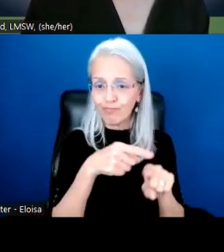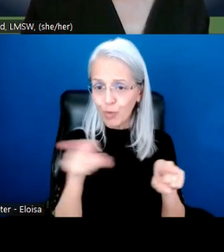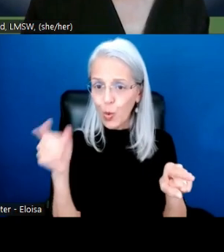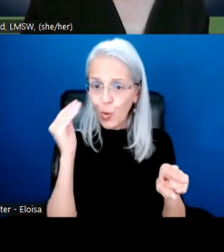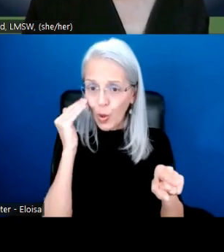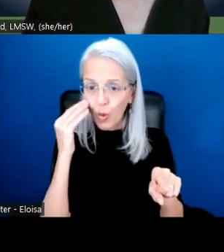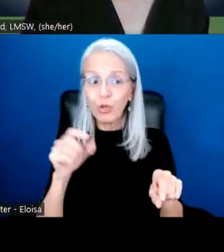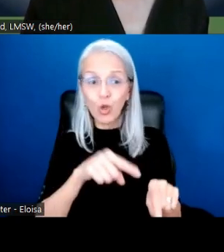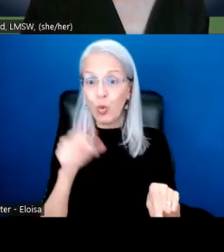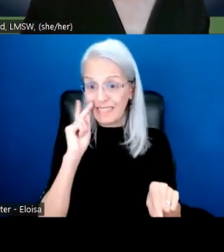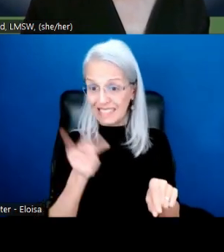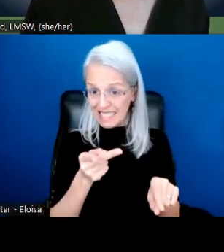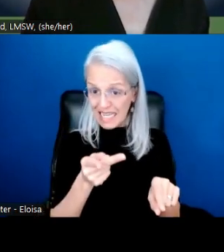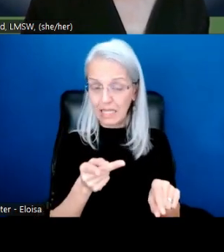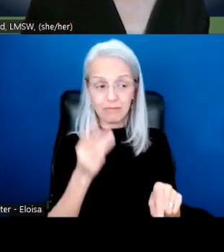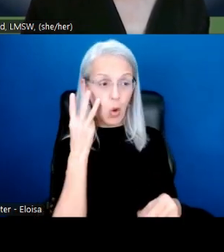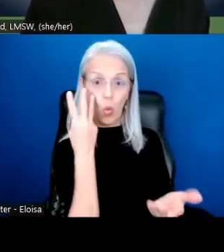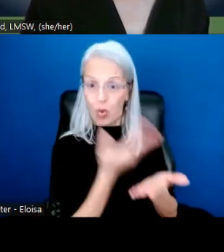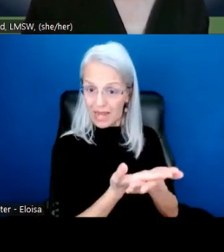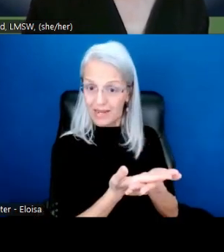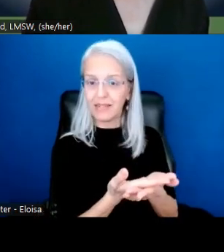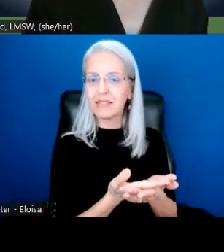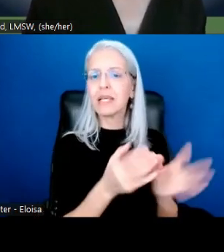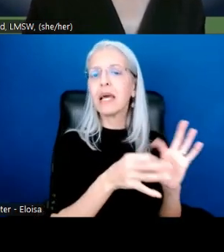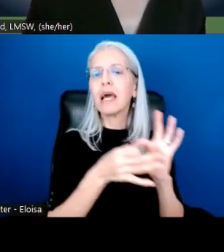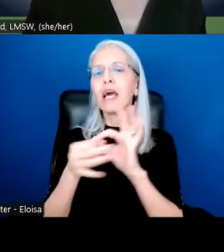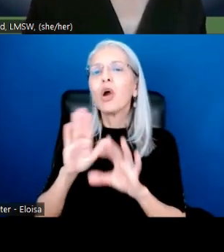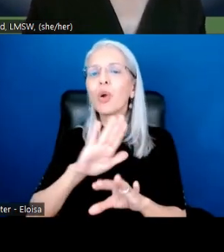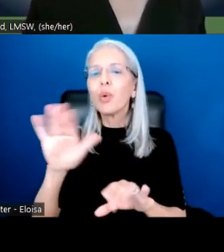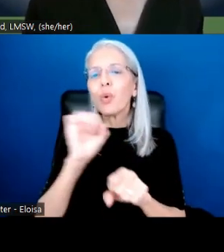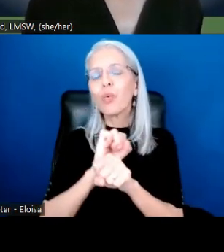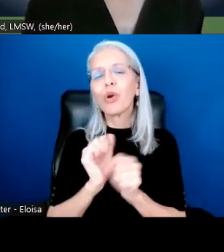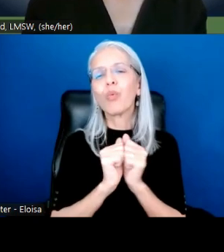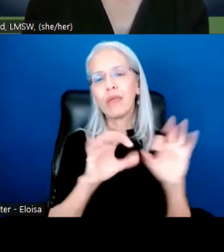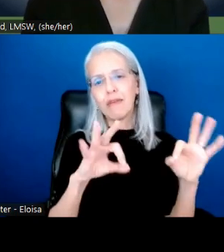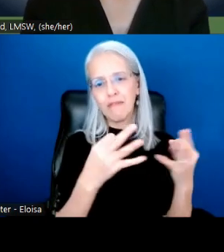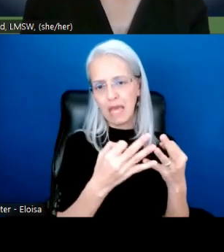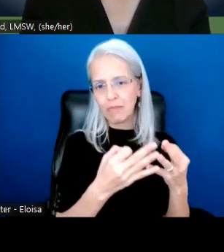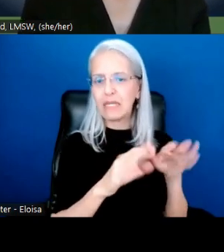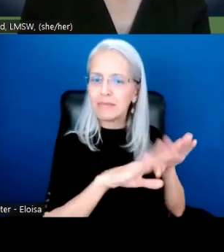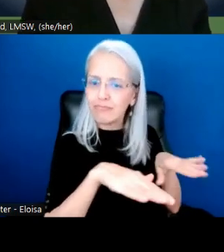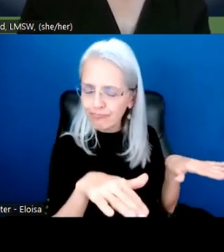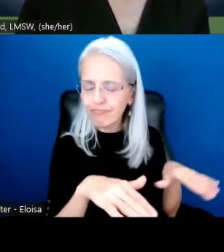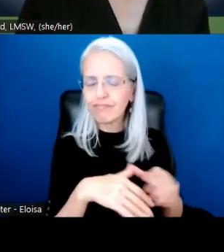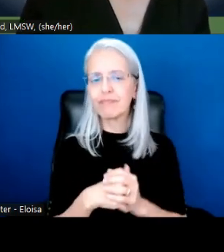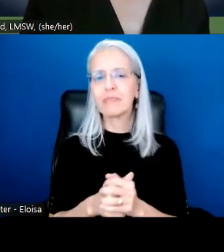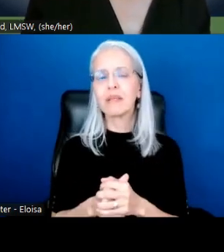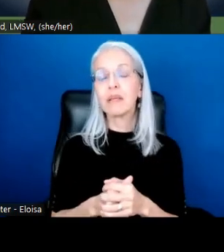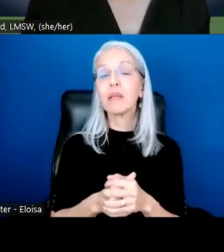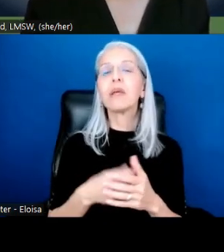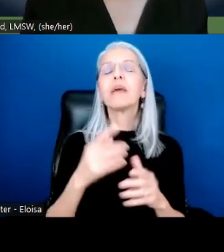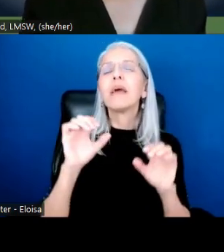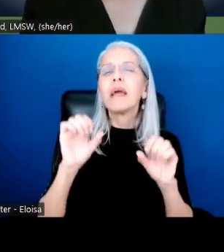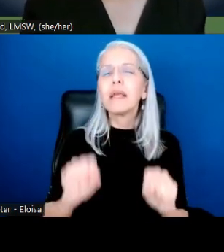witnessed that and have seen that in terms of your work with families and kiddos. And we can